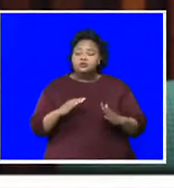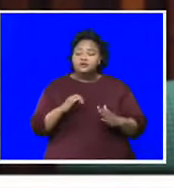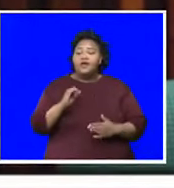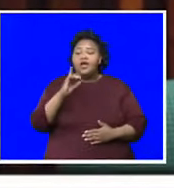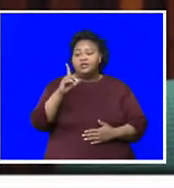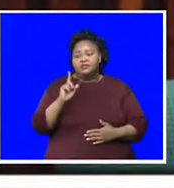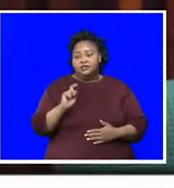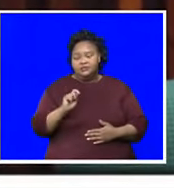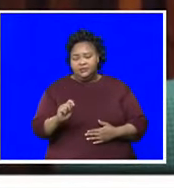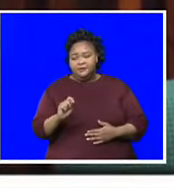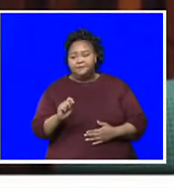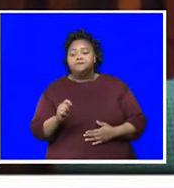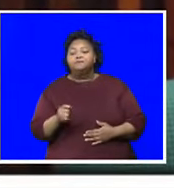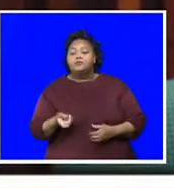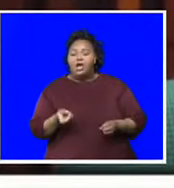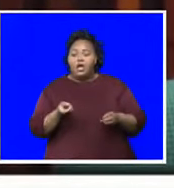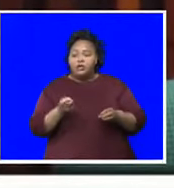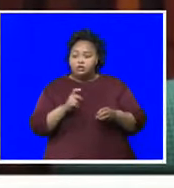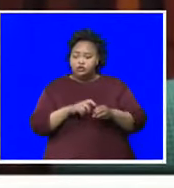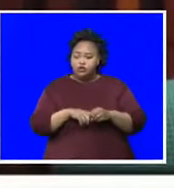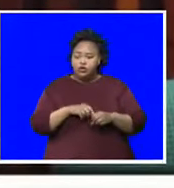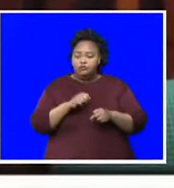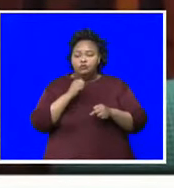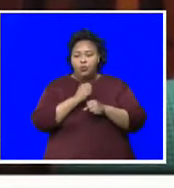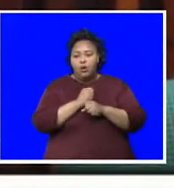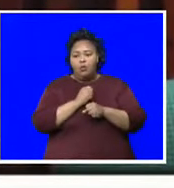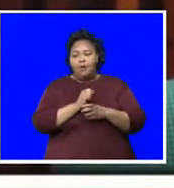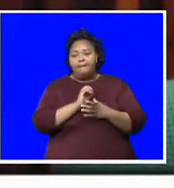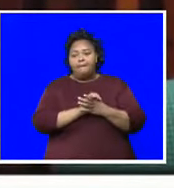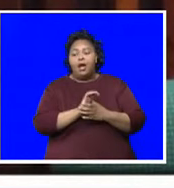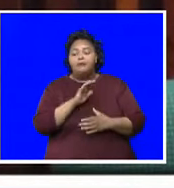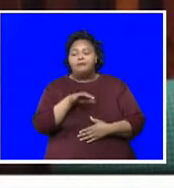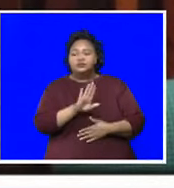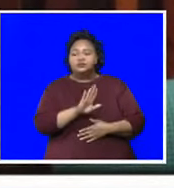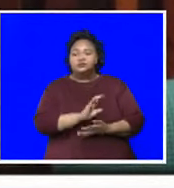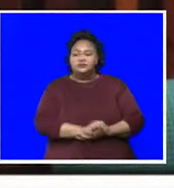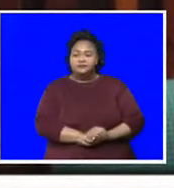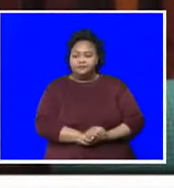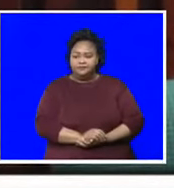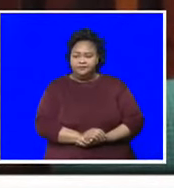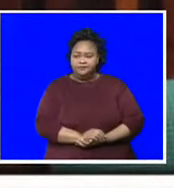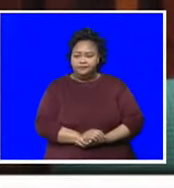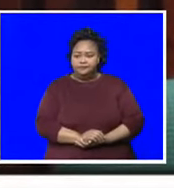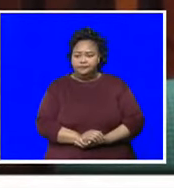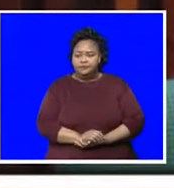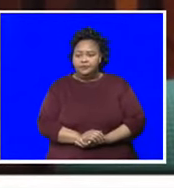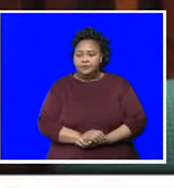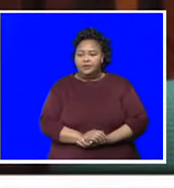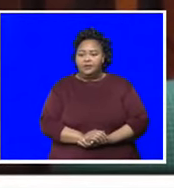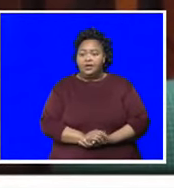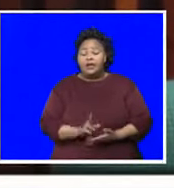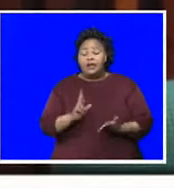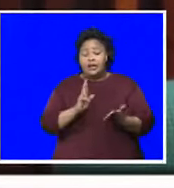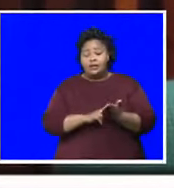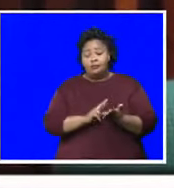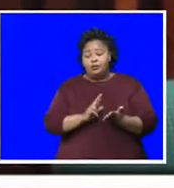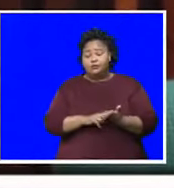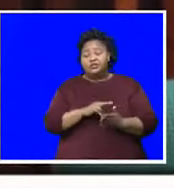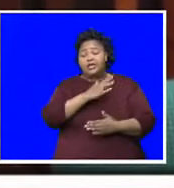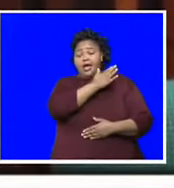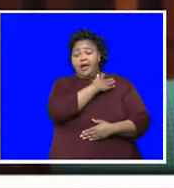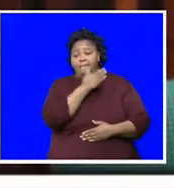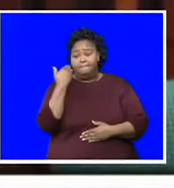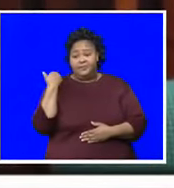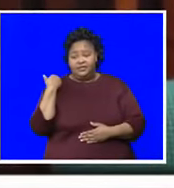ukuthi sibe ma lecture. Bese siyayi decoder,